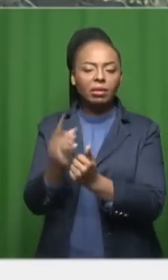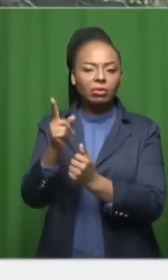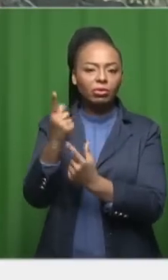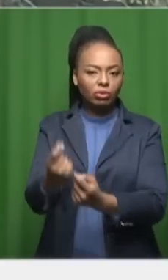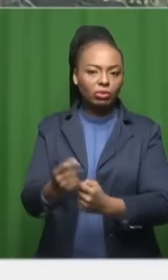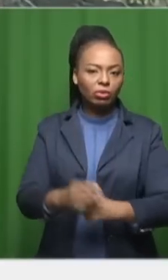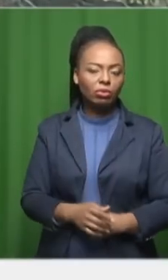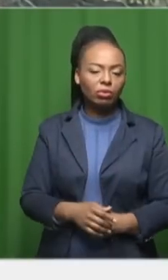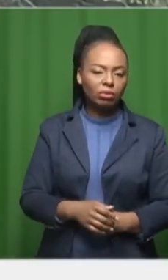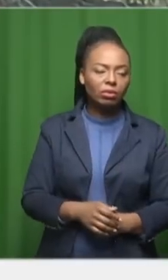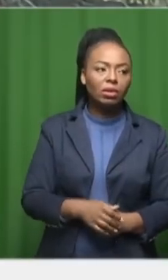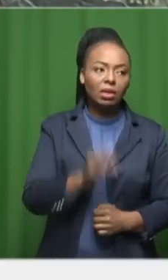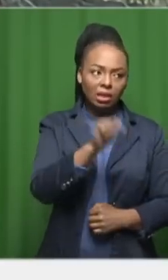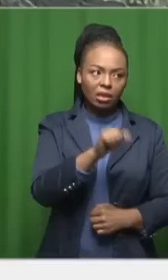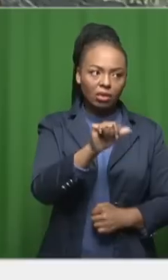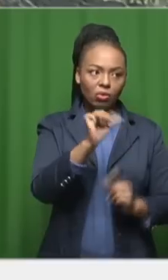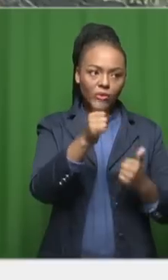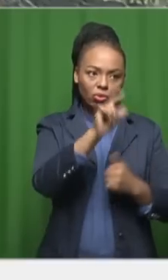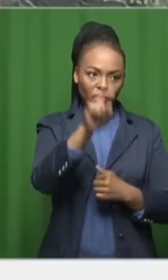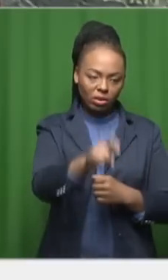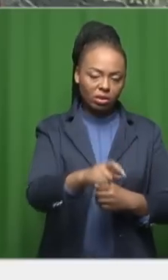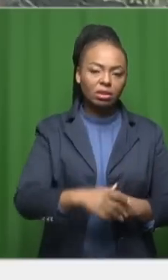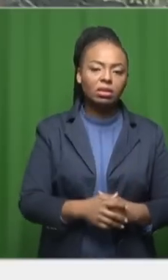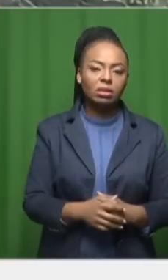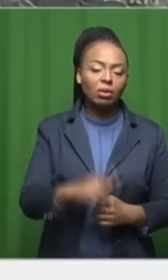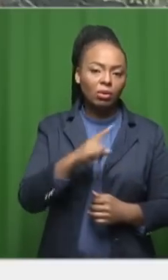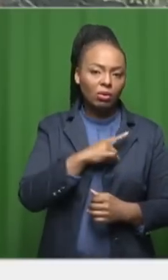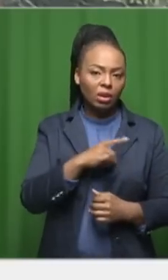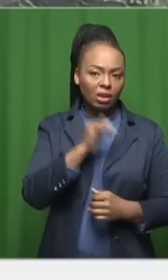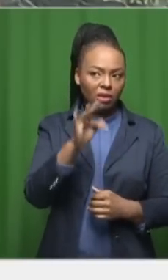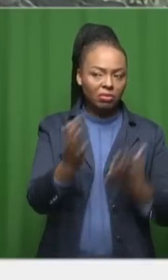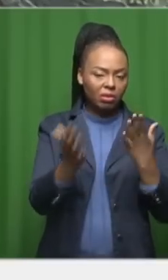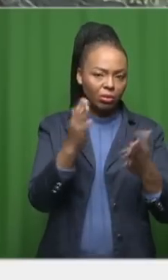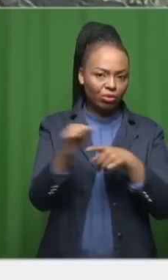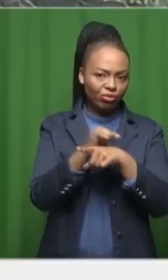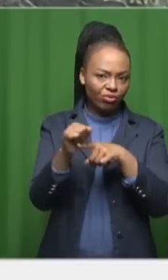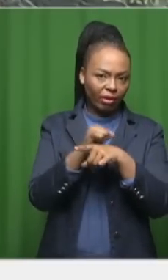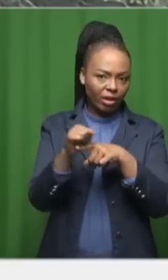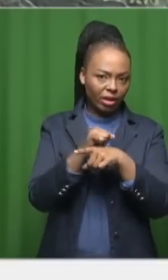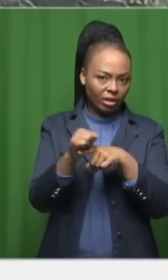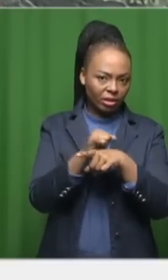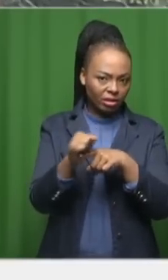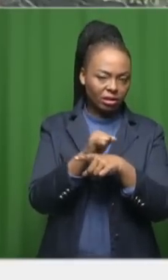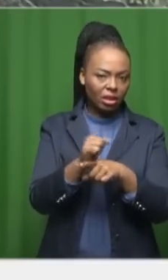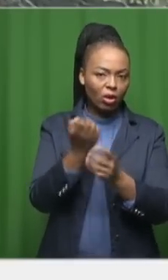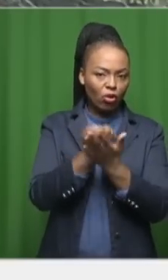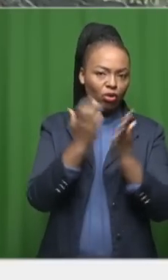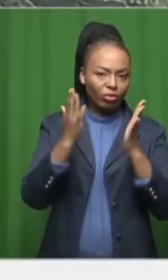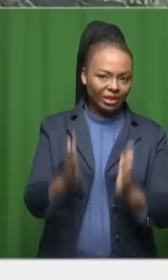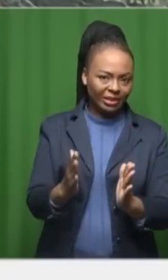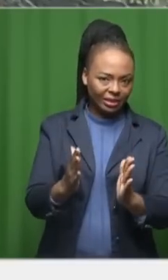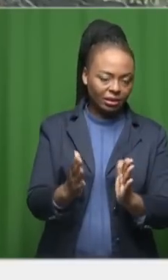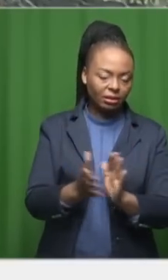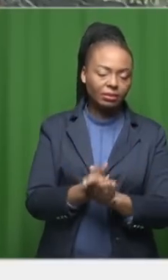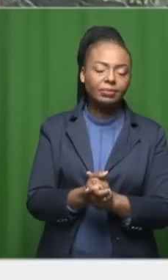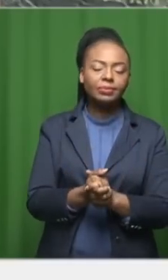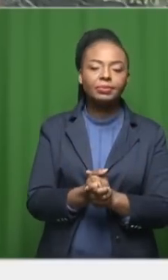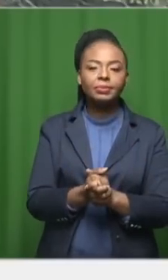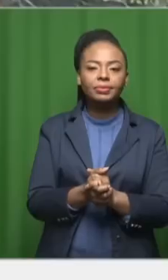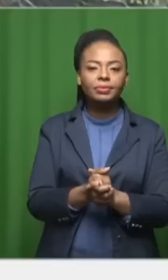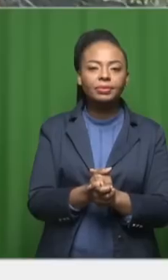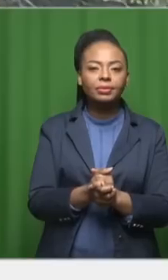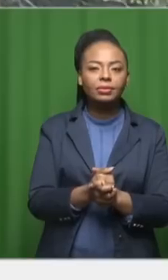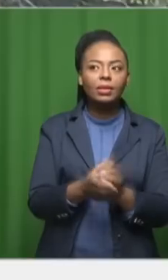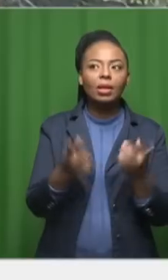Yeah, that is a good question. I think if you're trained as a economist, we